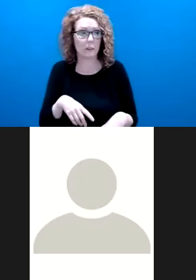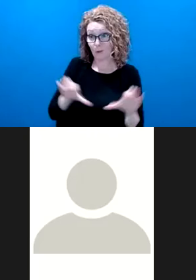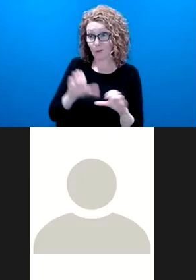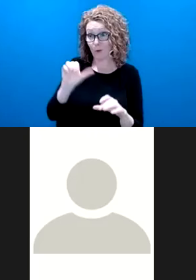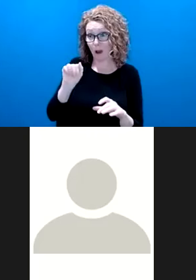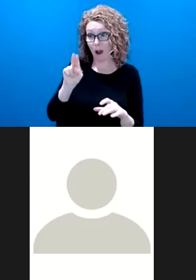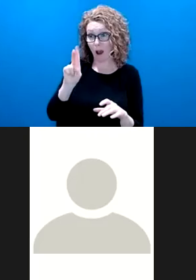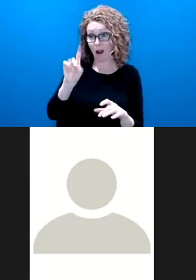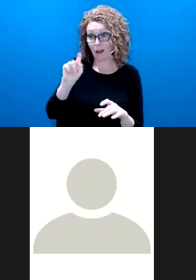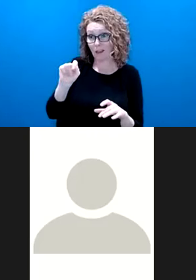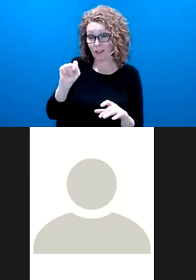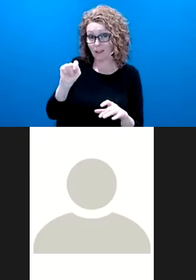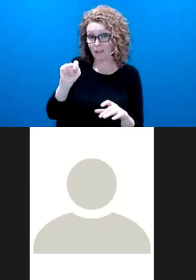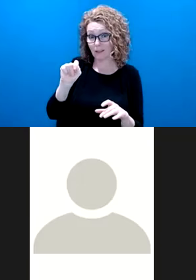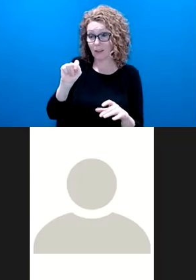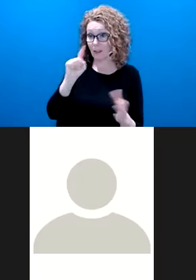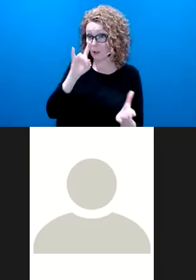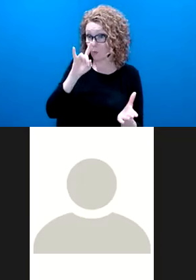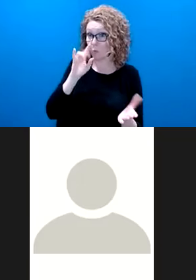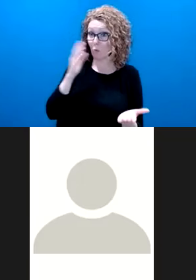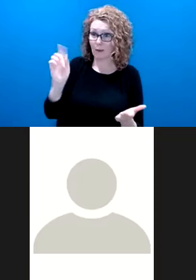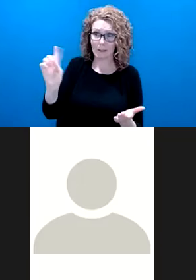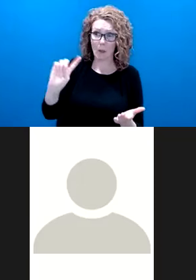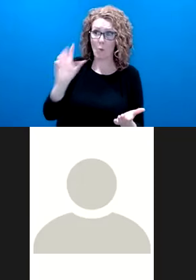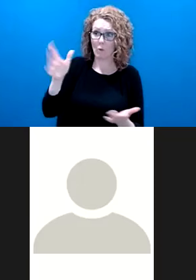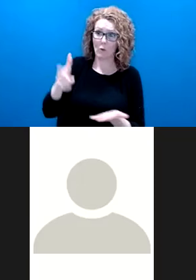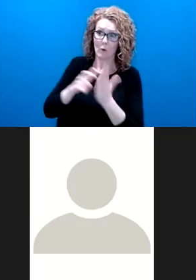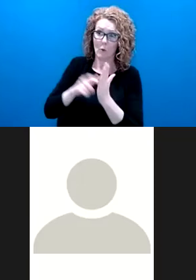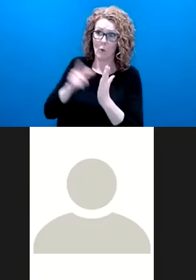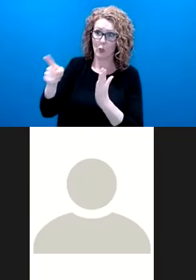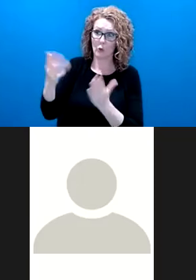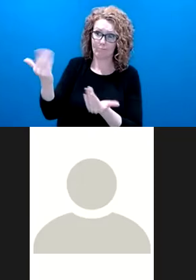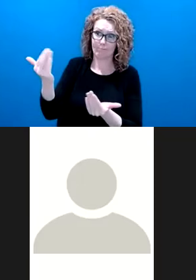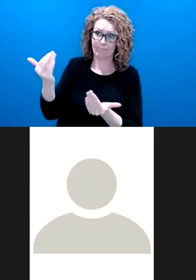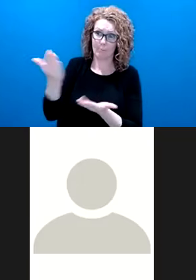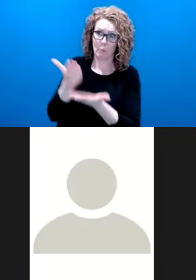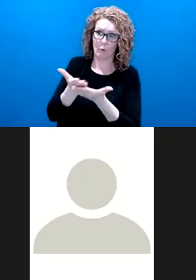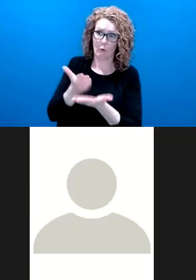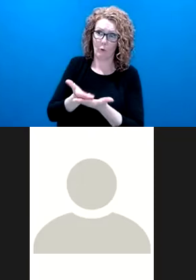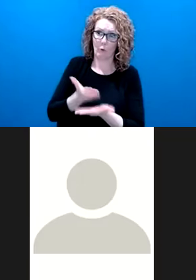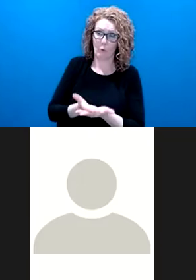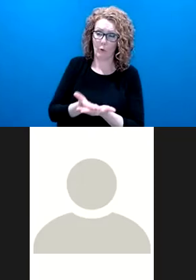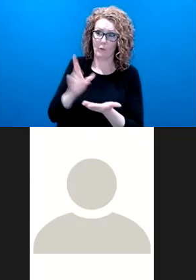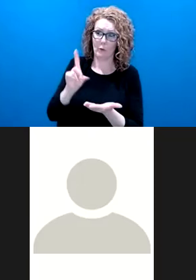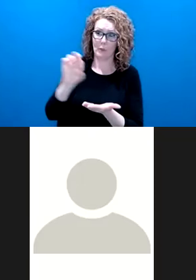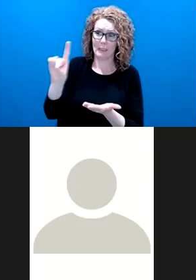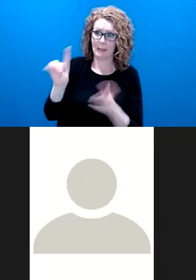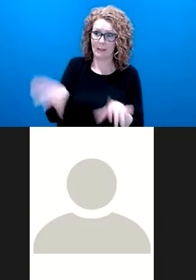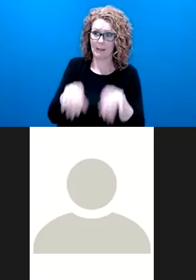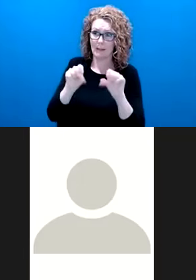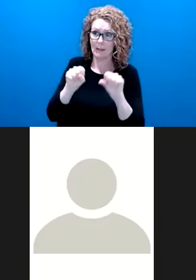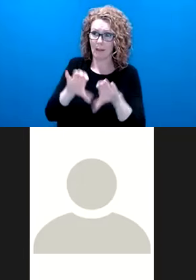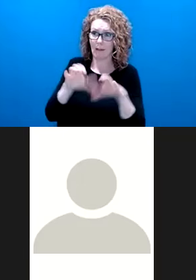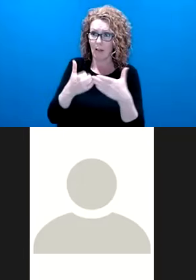They must, which means you then have to demonstrate or show, typically in the form of certificates, that